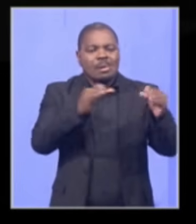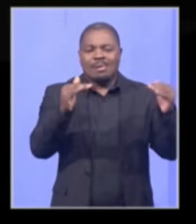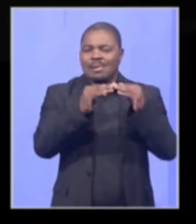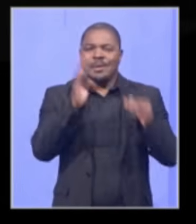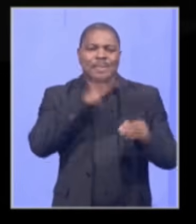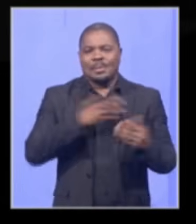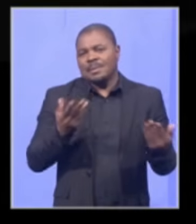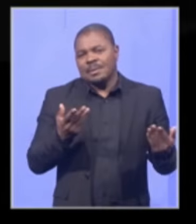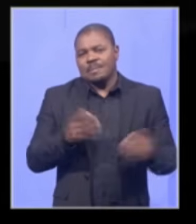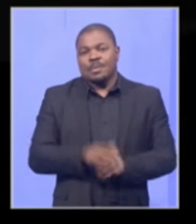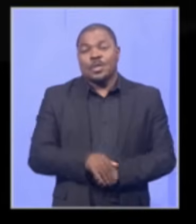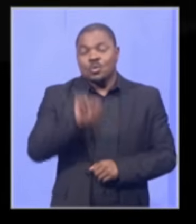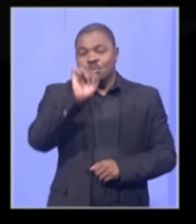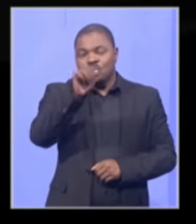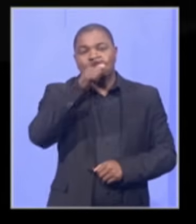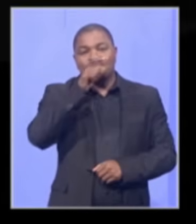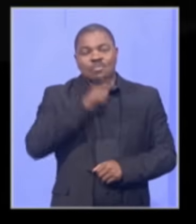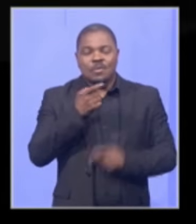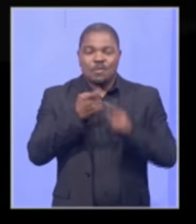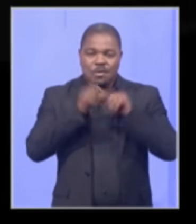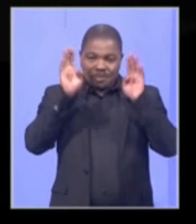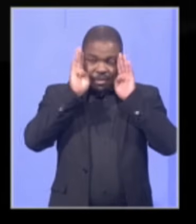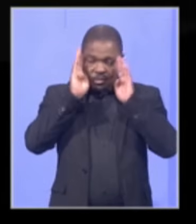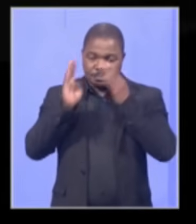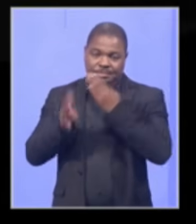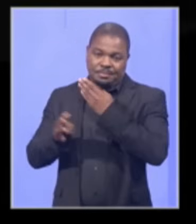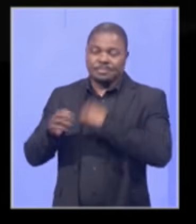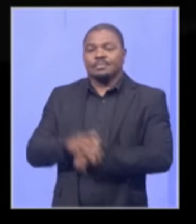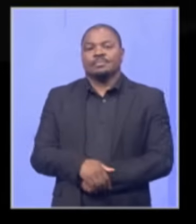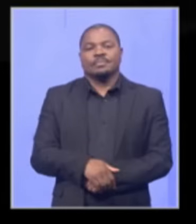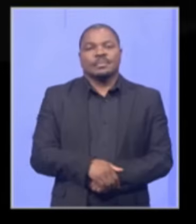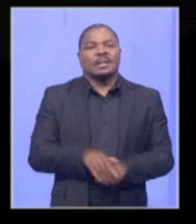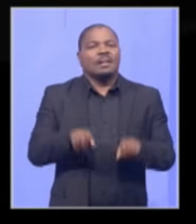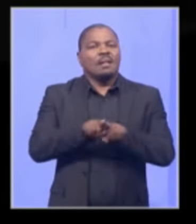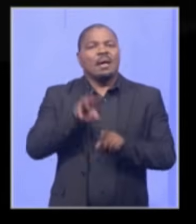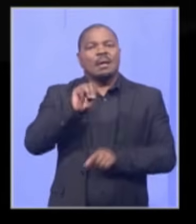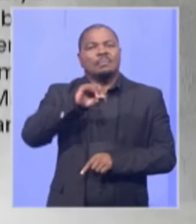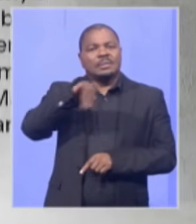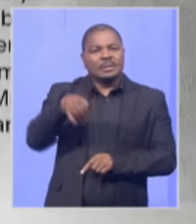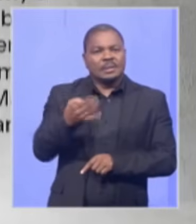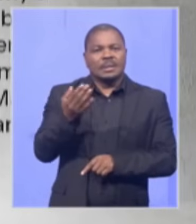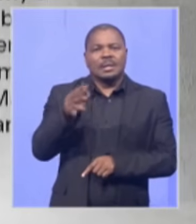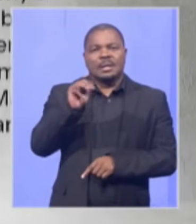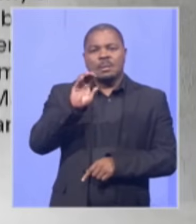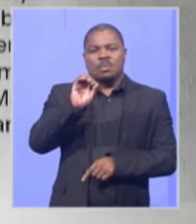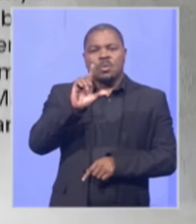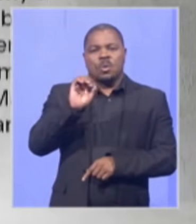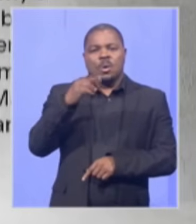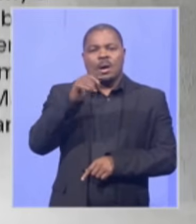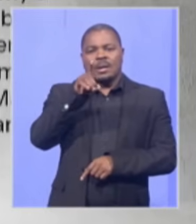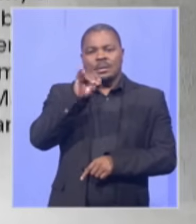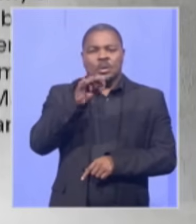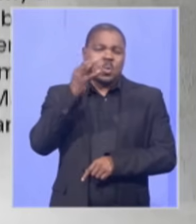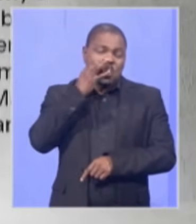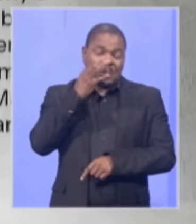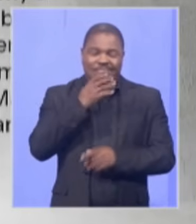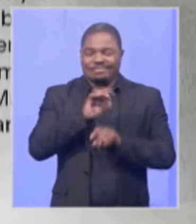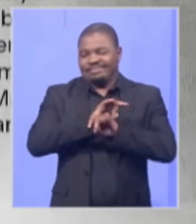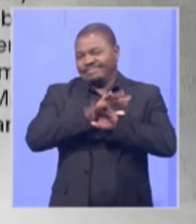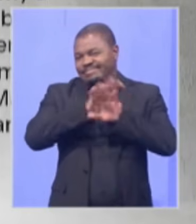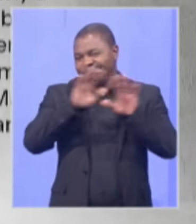toka. O swaetše bjalo letlakaleng la Facebook go no swana le MJ Mologadi Ngwanasai o re go tloga go le molaleng